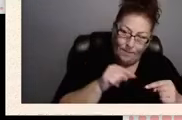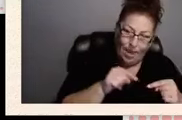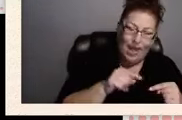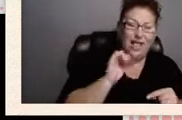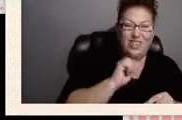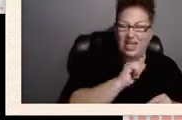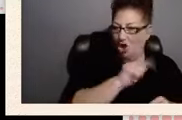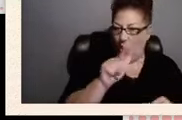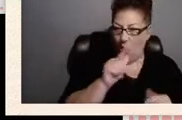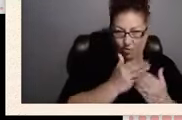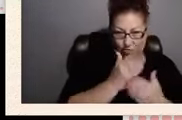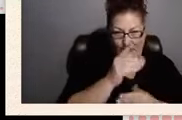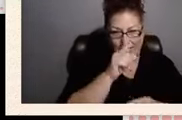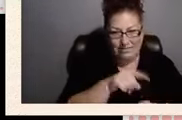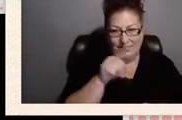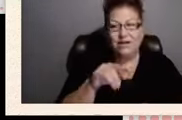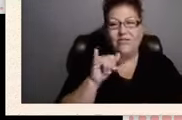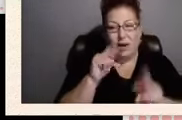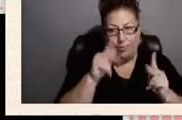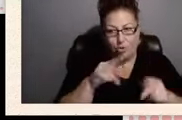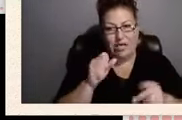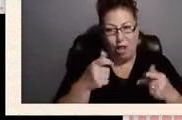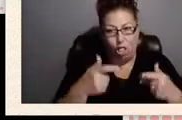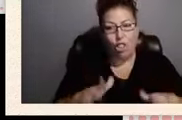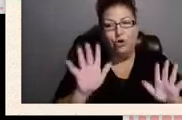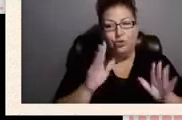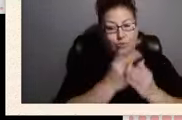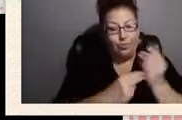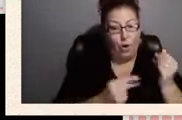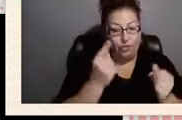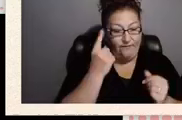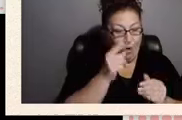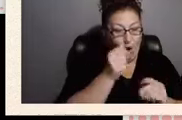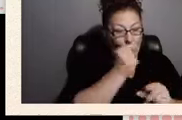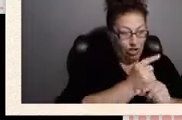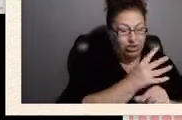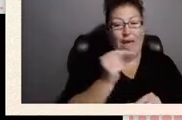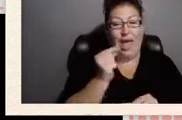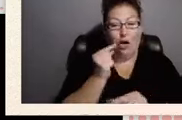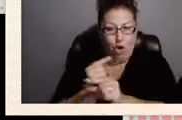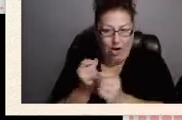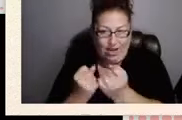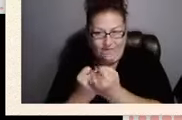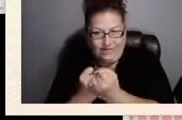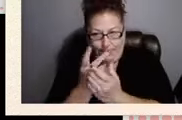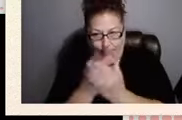that a person could lose, both under guardianship and under guardian advocacy.